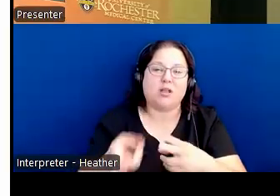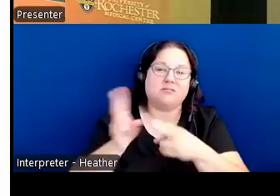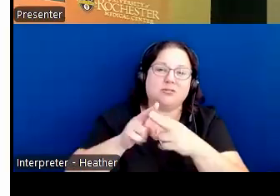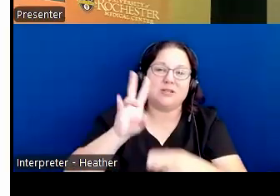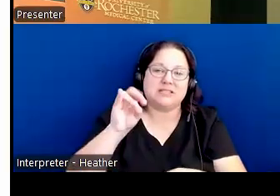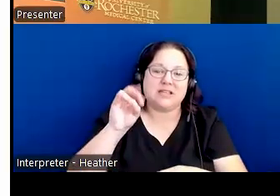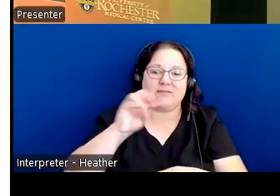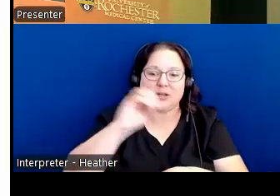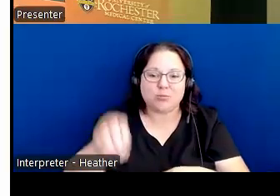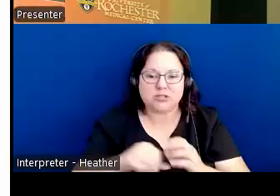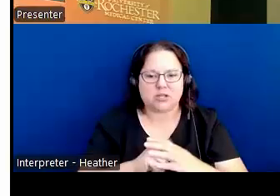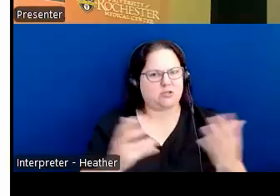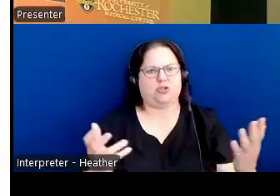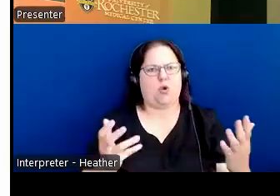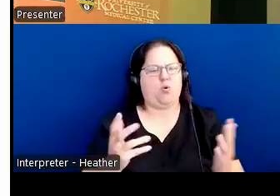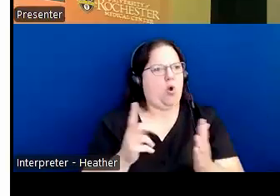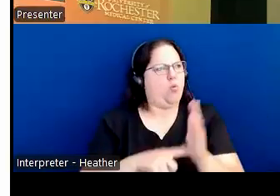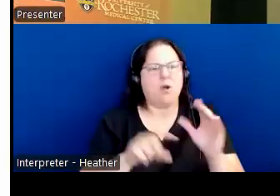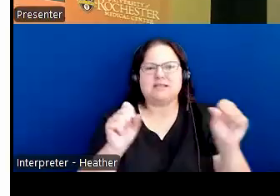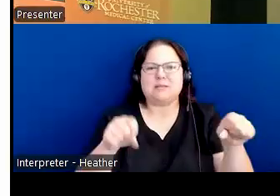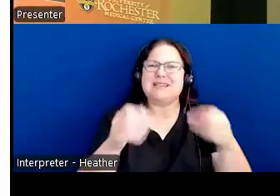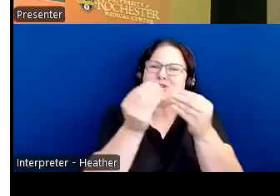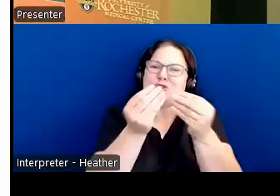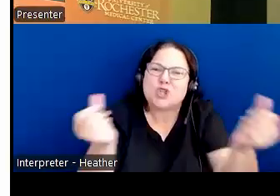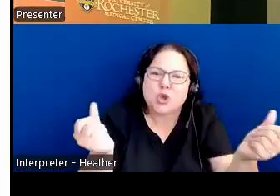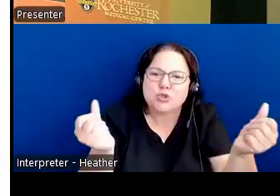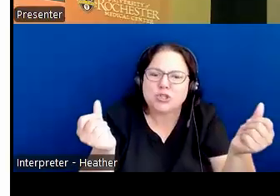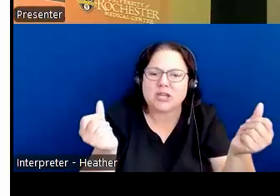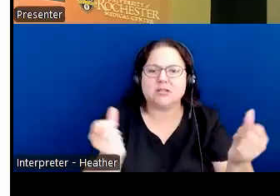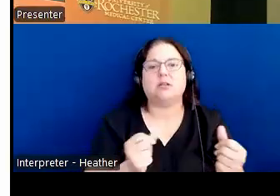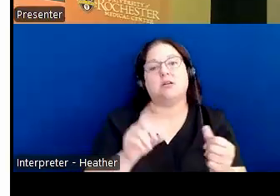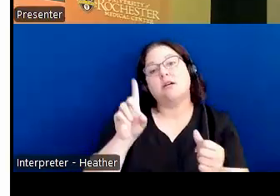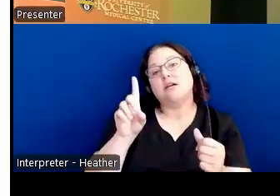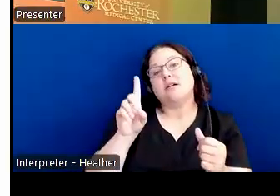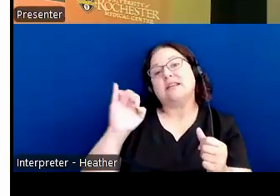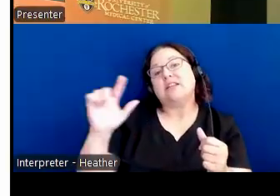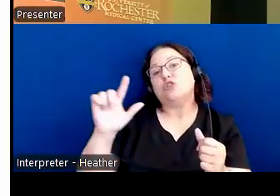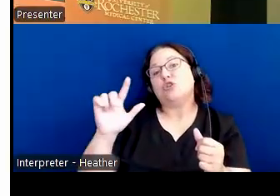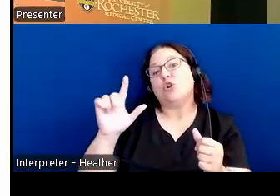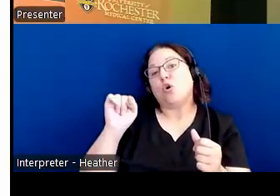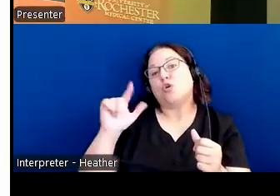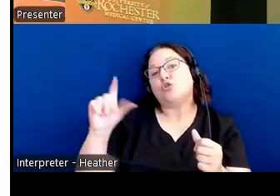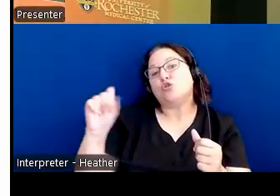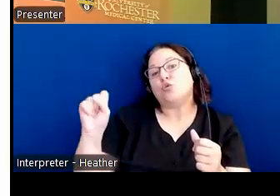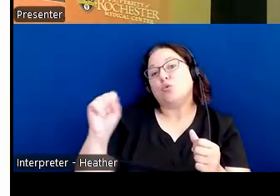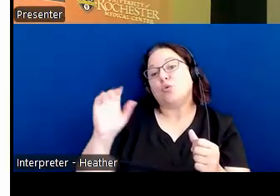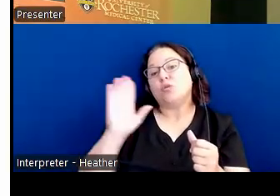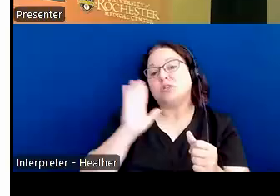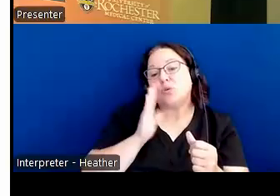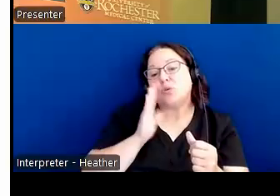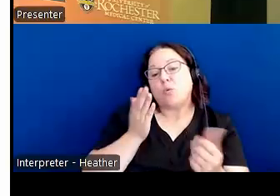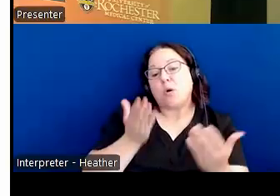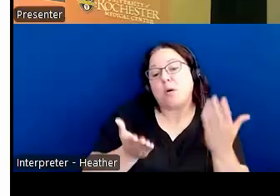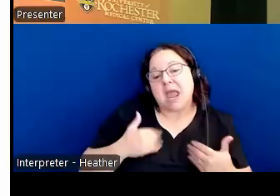must ask, what are the potential solutions? Well, digital tools may offer scalable solutions, especially for young